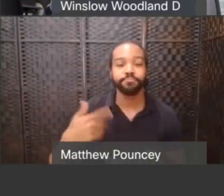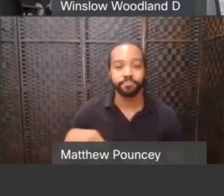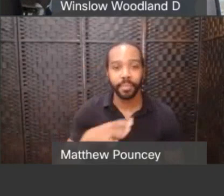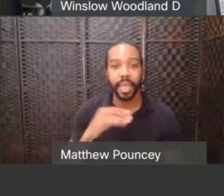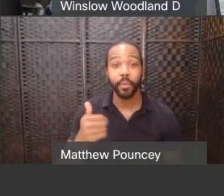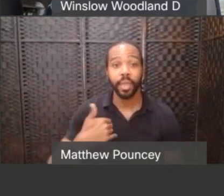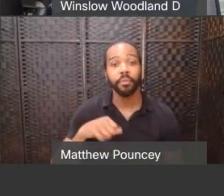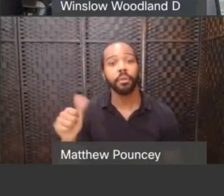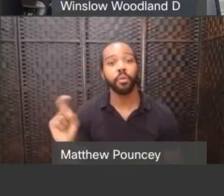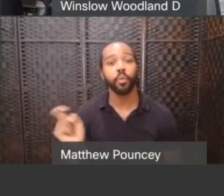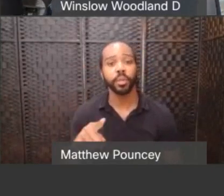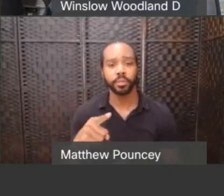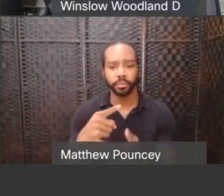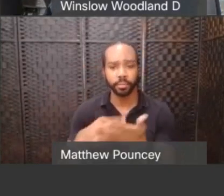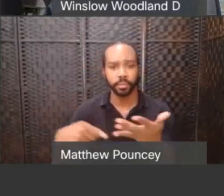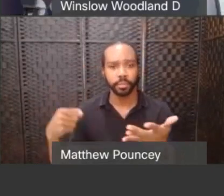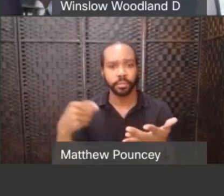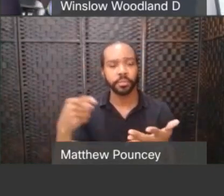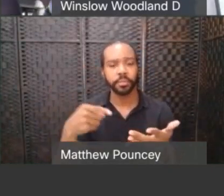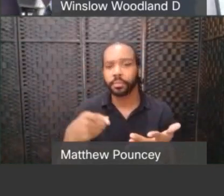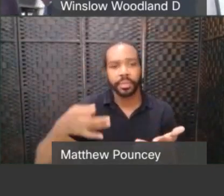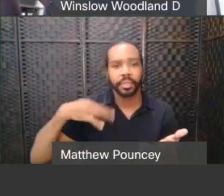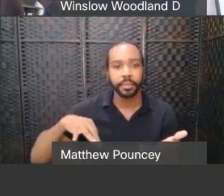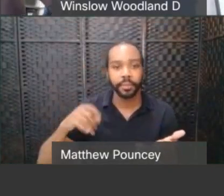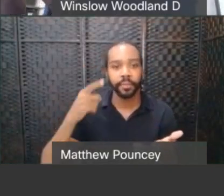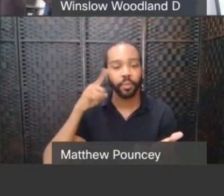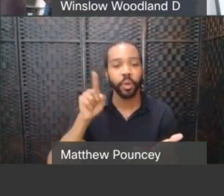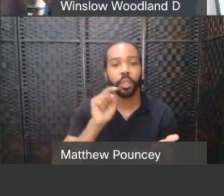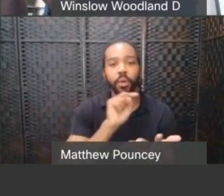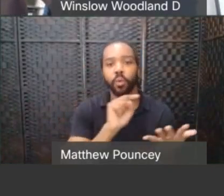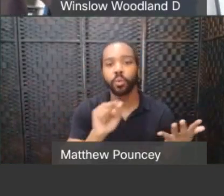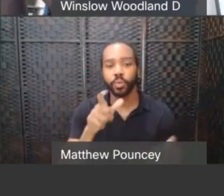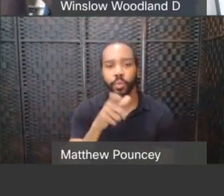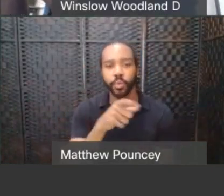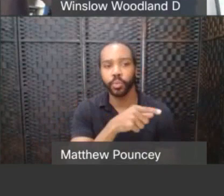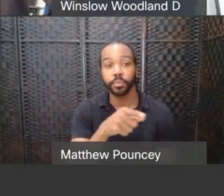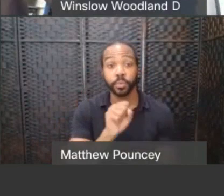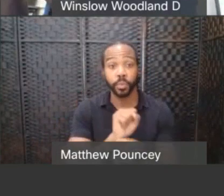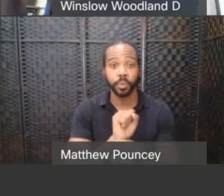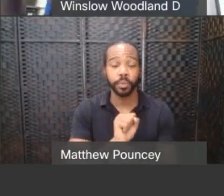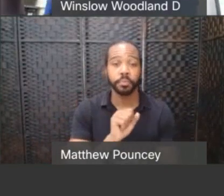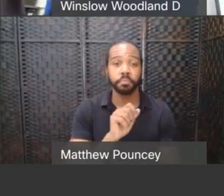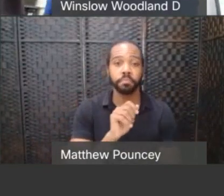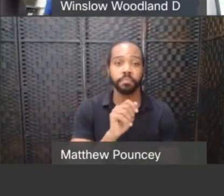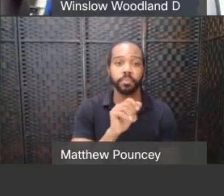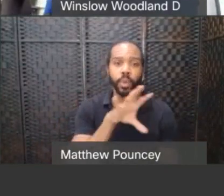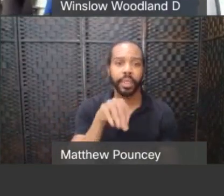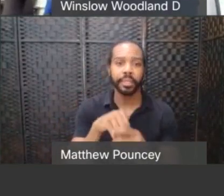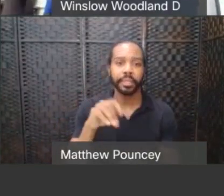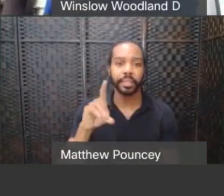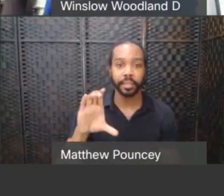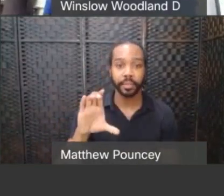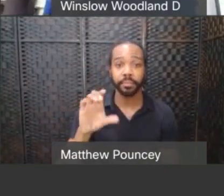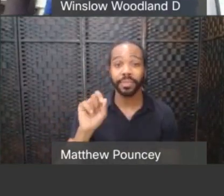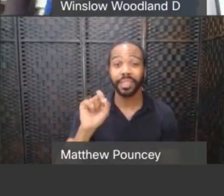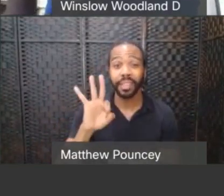have a question on what is the incentive for those working for the district. If